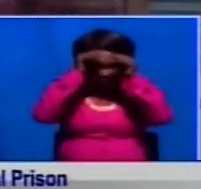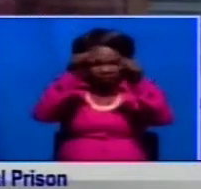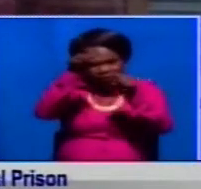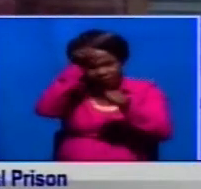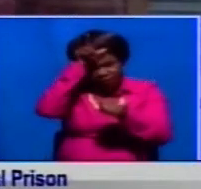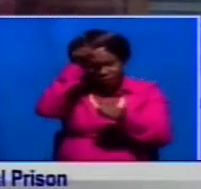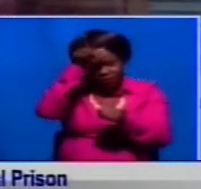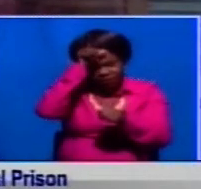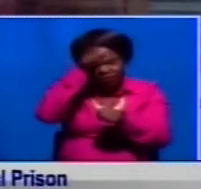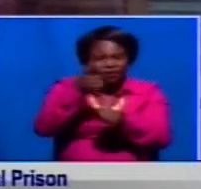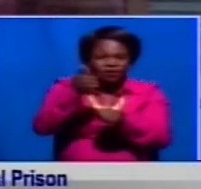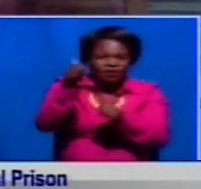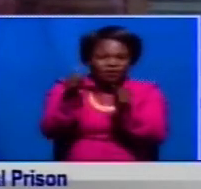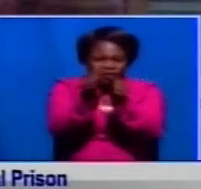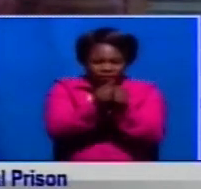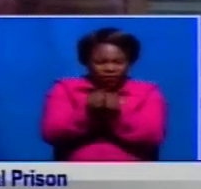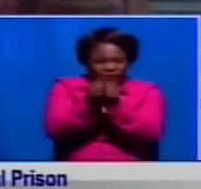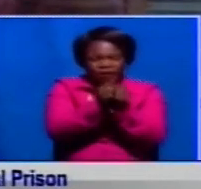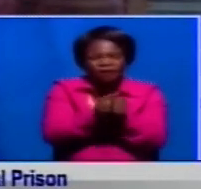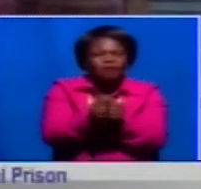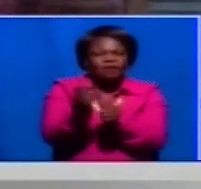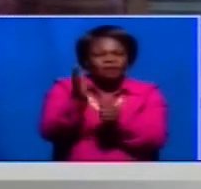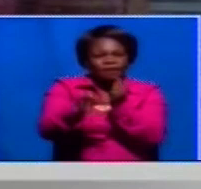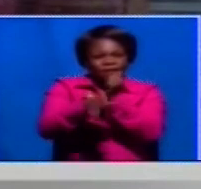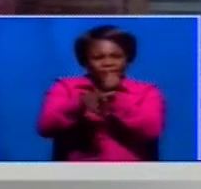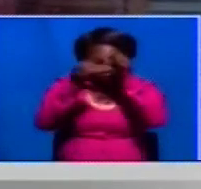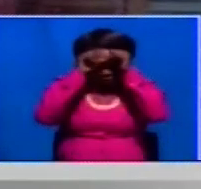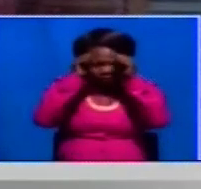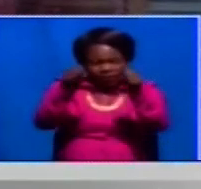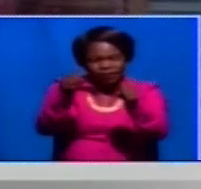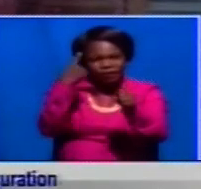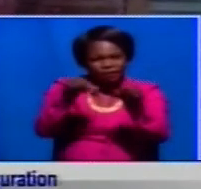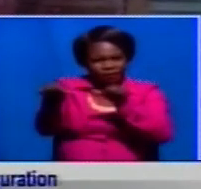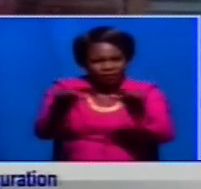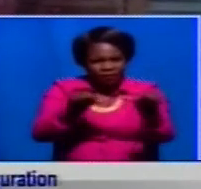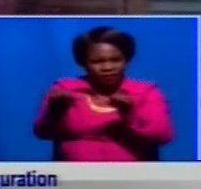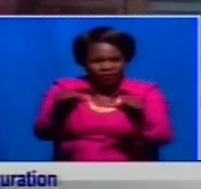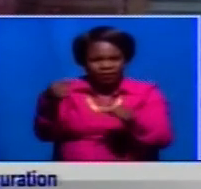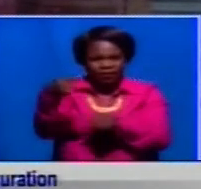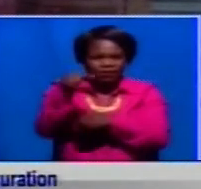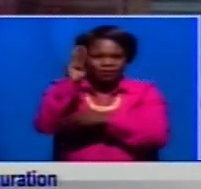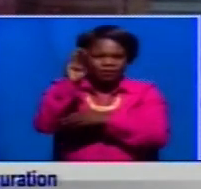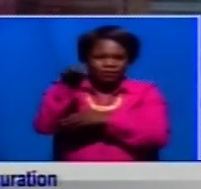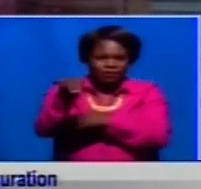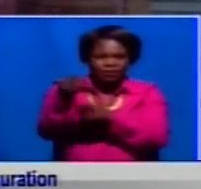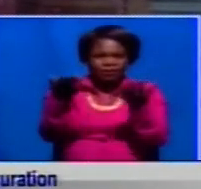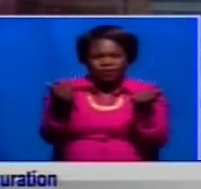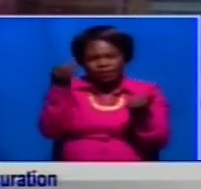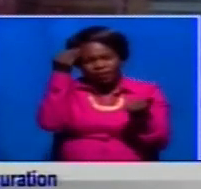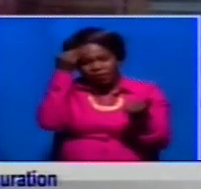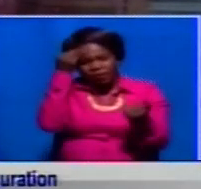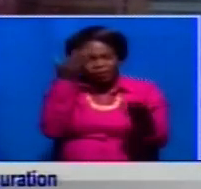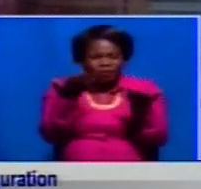Lungu. Mr. Hichilema, together with UPND Vice President for Administration Geoffrey Mwamba, wanted to know whether or